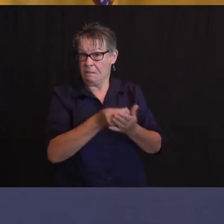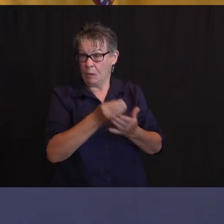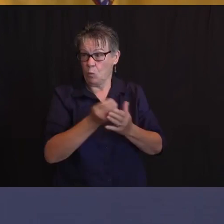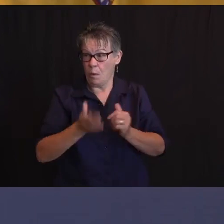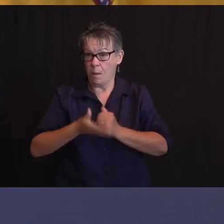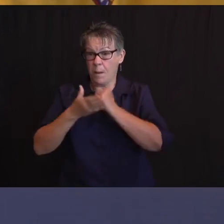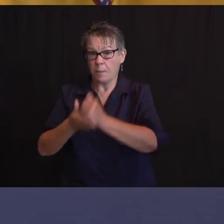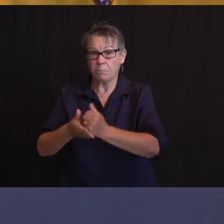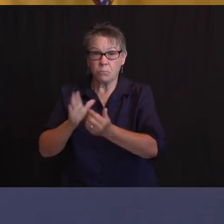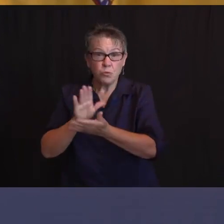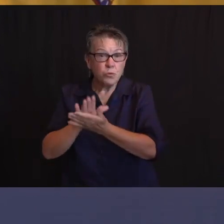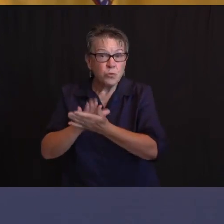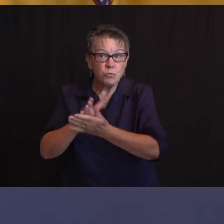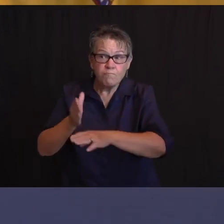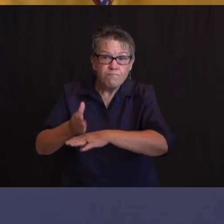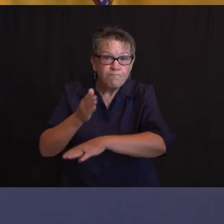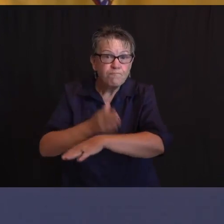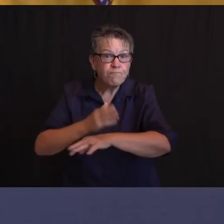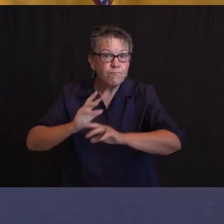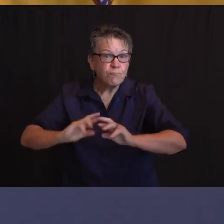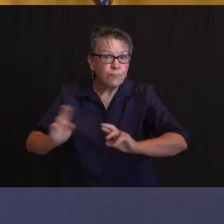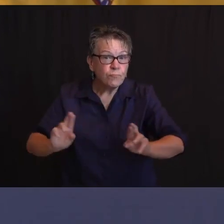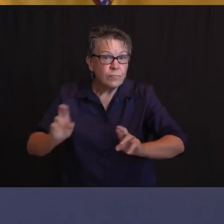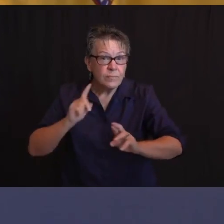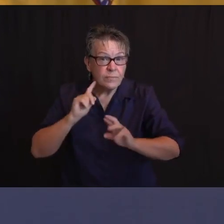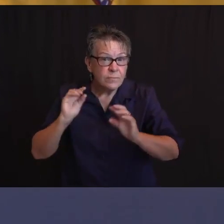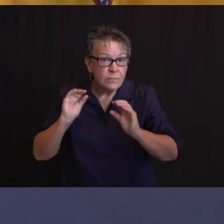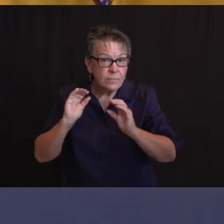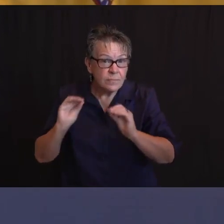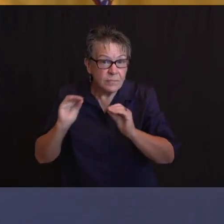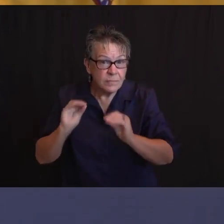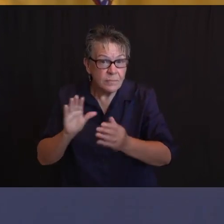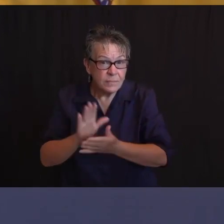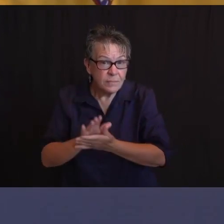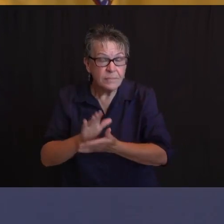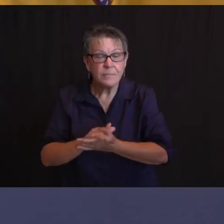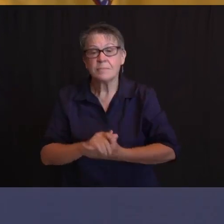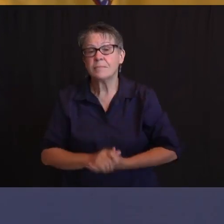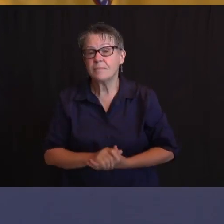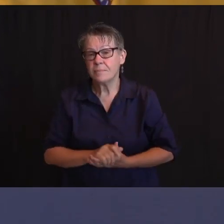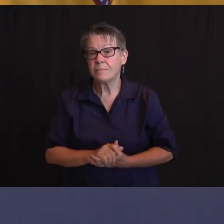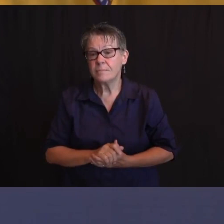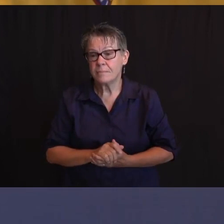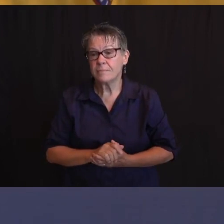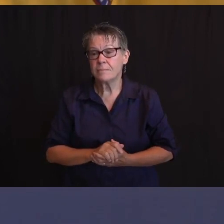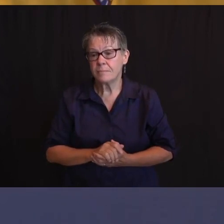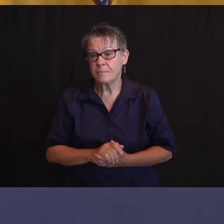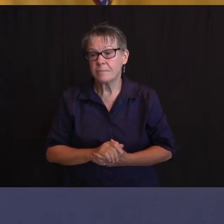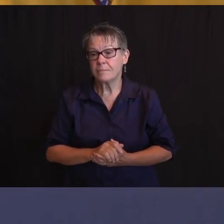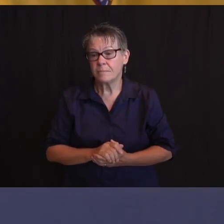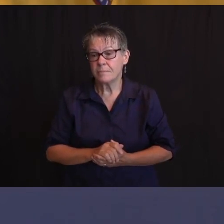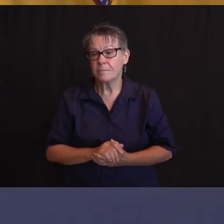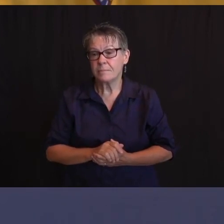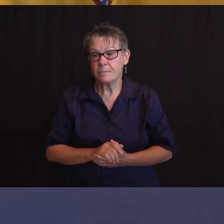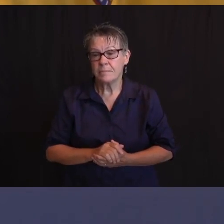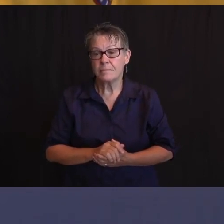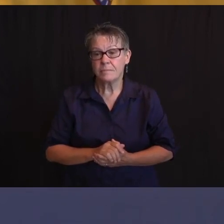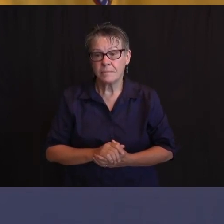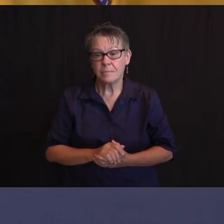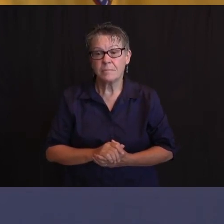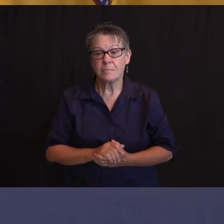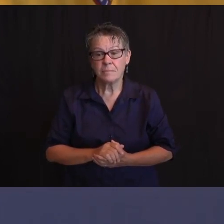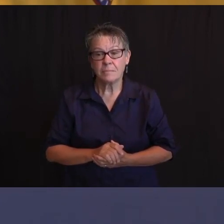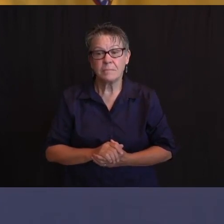12 factors on the safety front that we had listed, and that are listed on our websites and